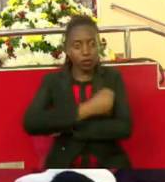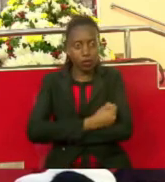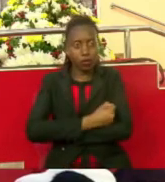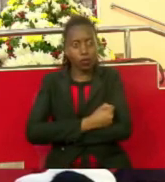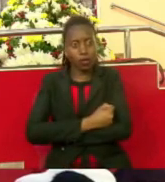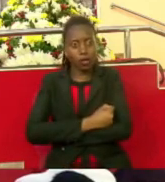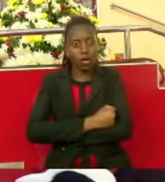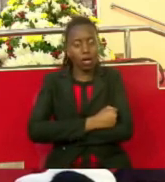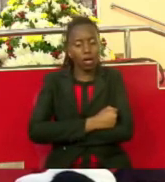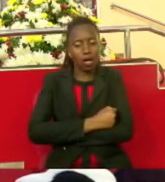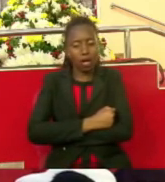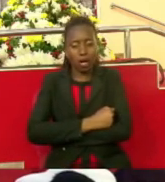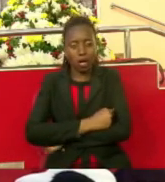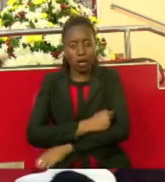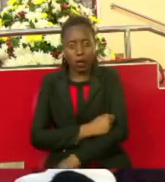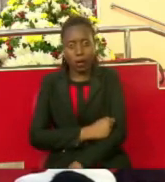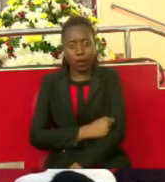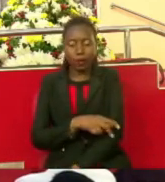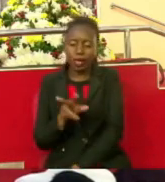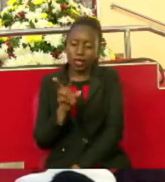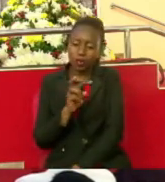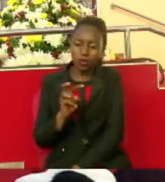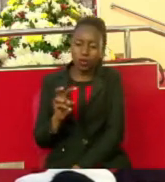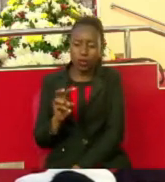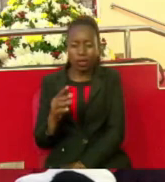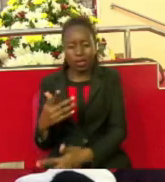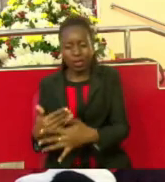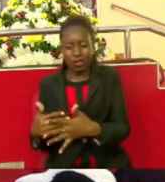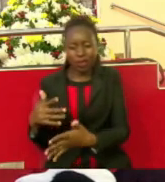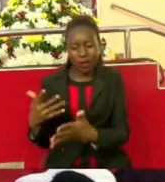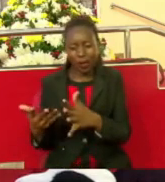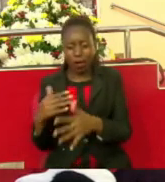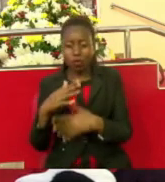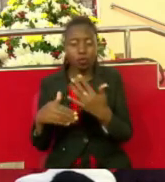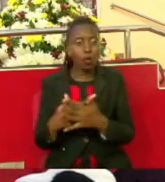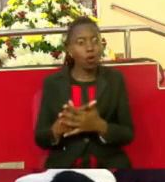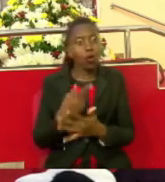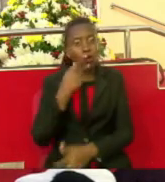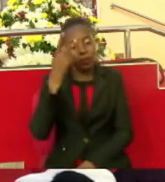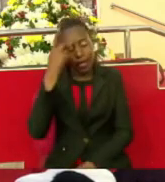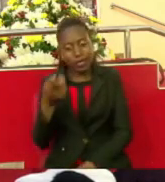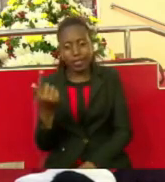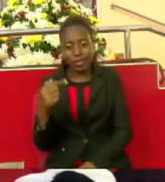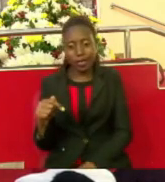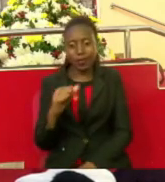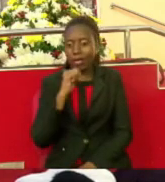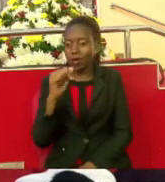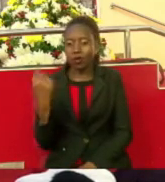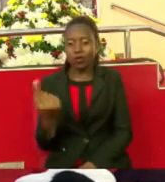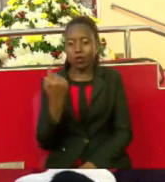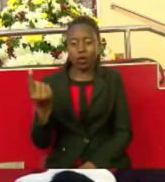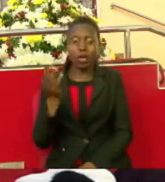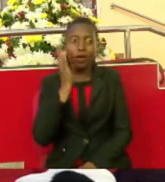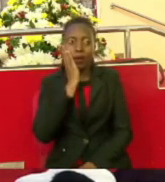and I saw that almost every parent came, and not just the moms, because we know moms are the ones who attend meetings, but even